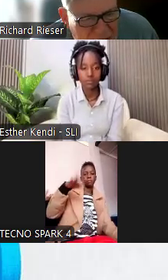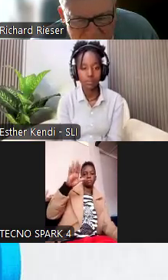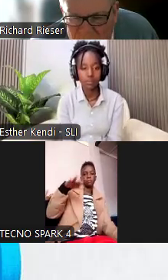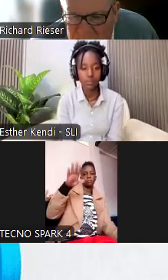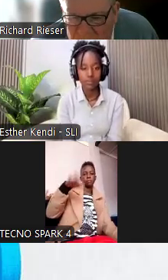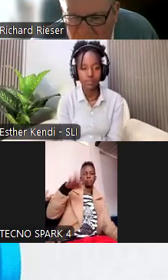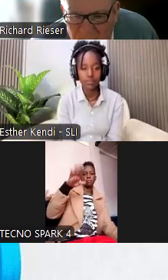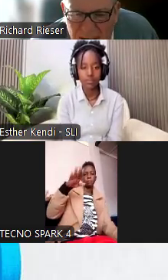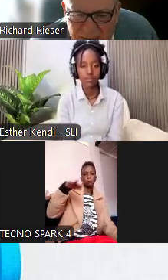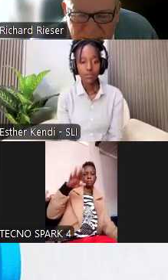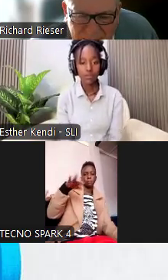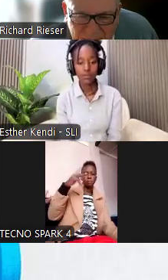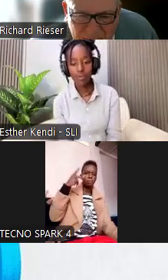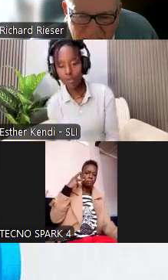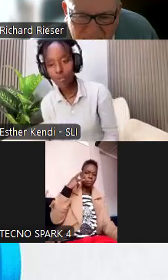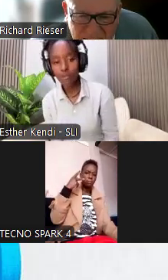saying we must do. Next slide.